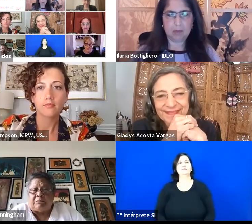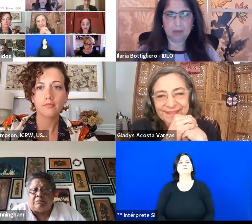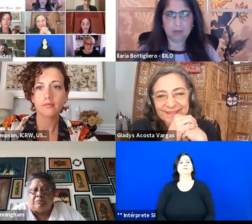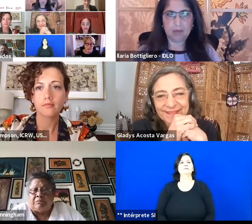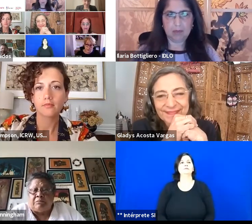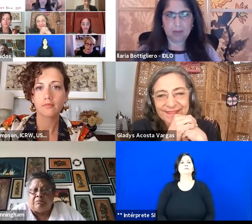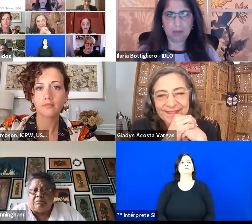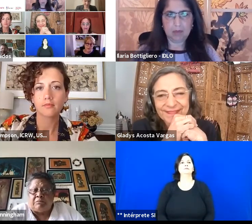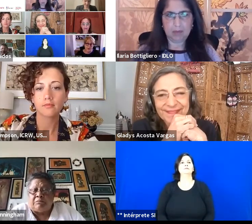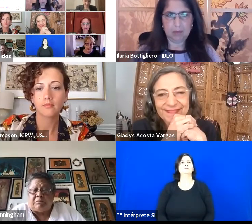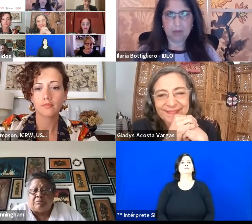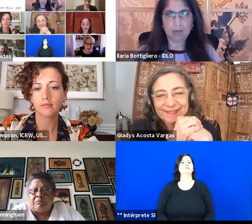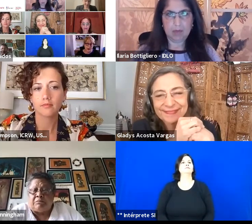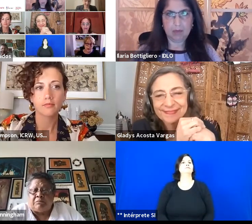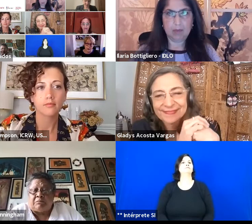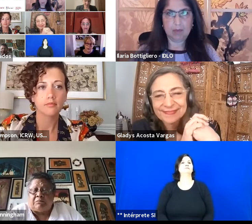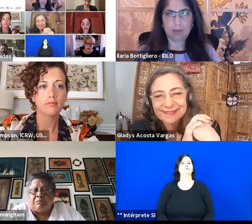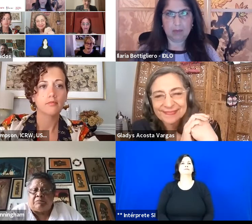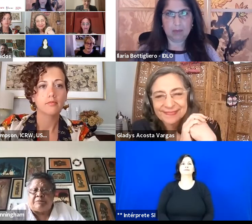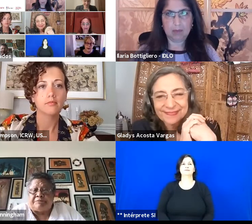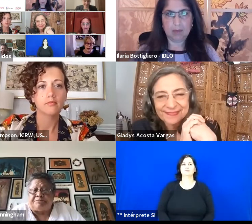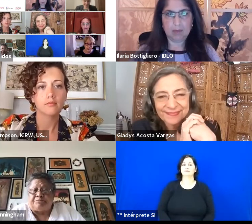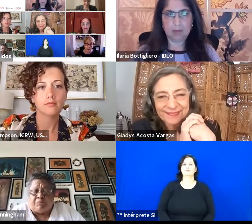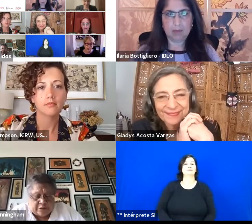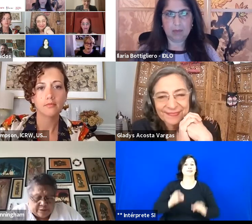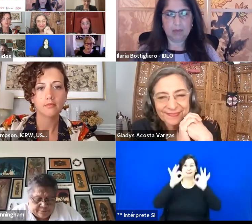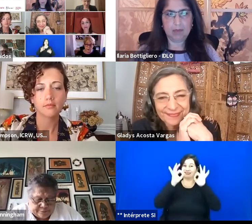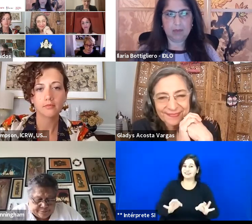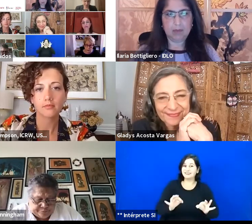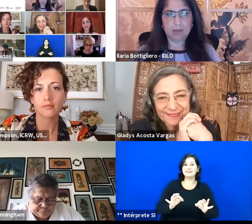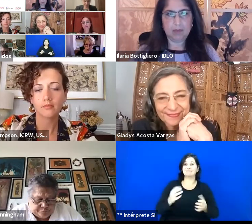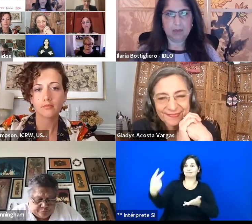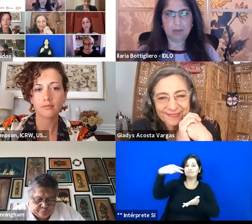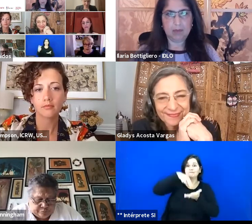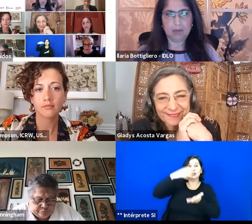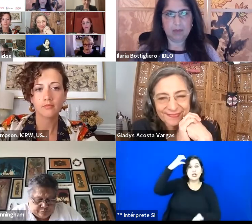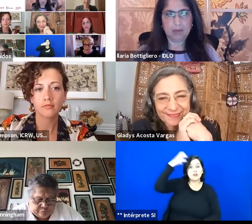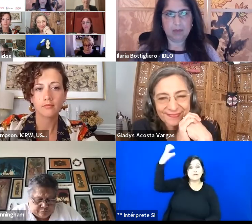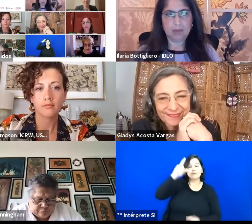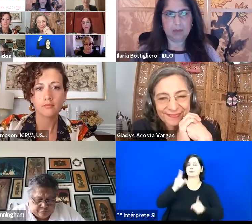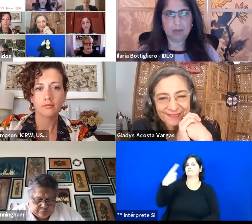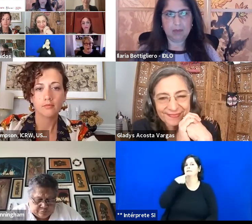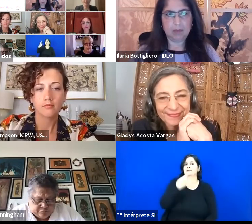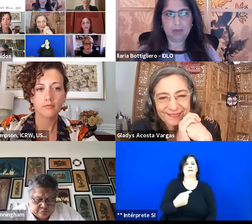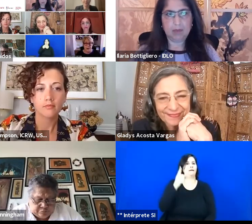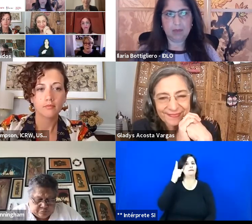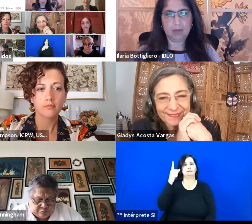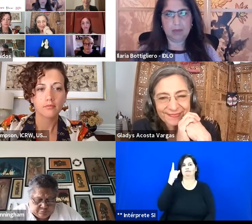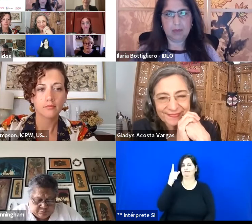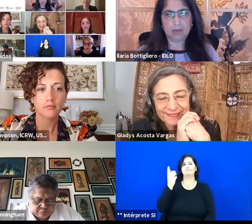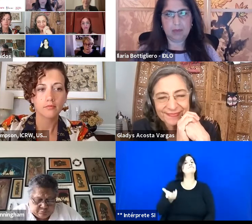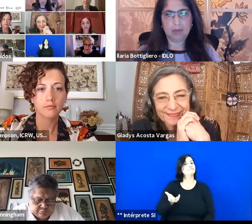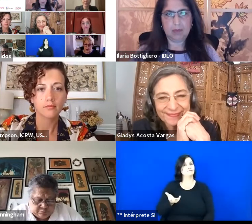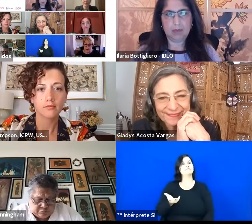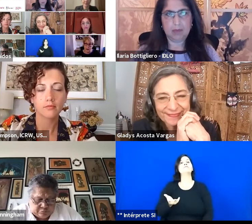is some of the principles that I think need to be done in order for these specifics to happen, but for